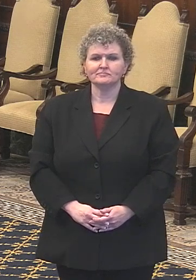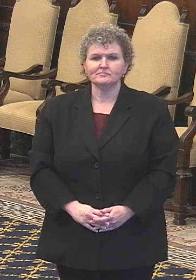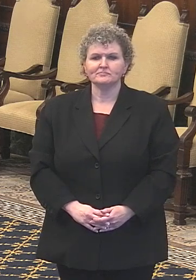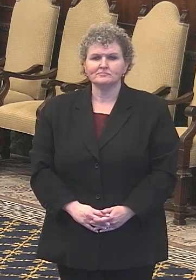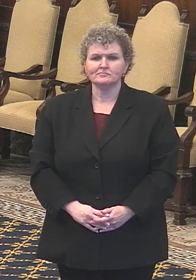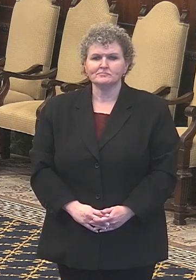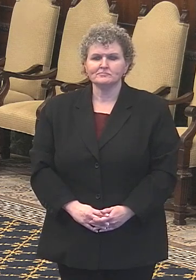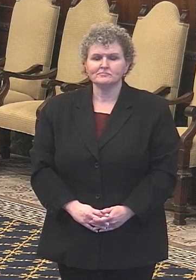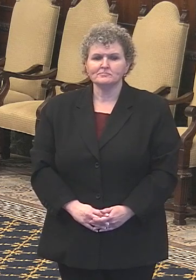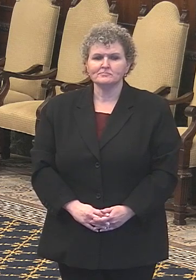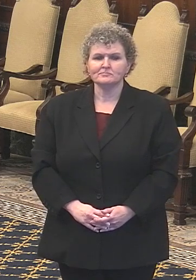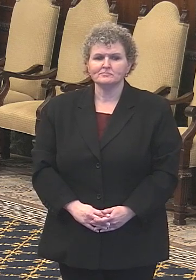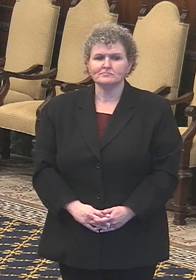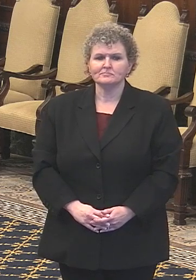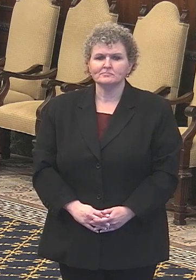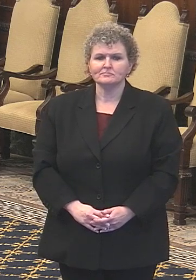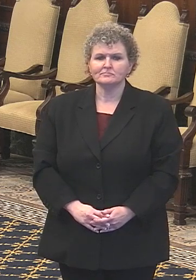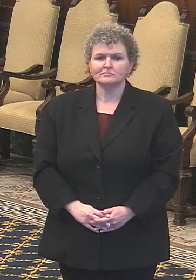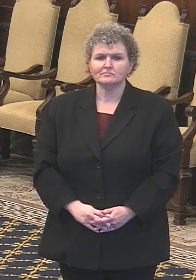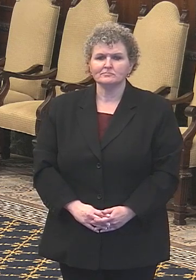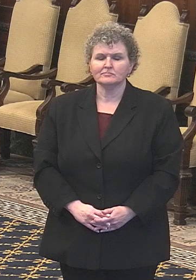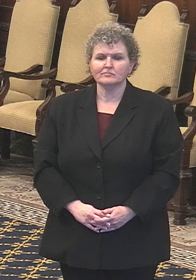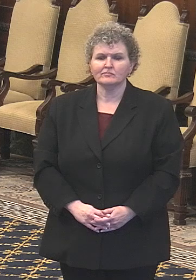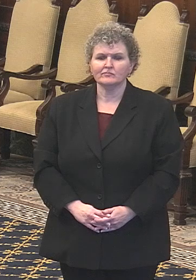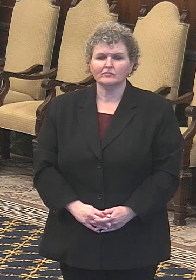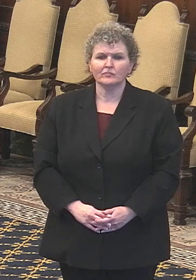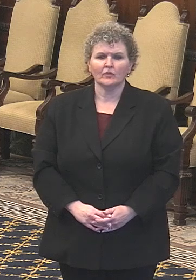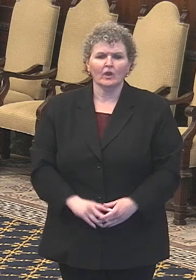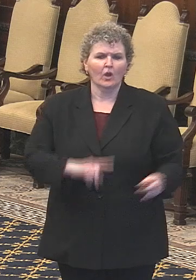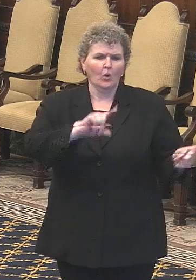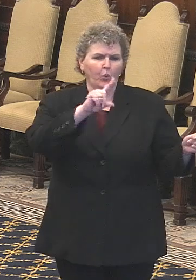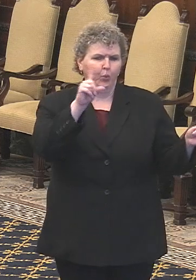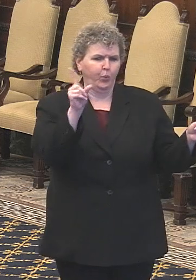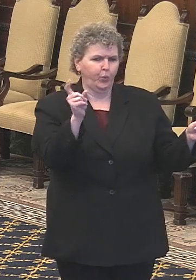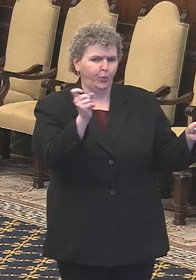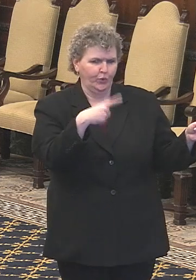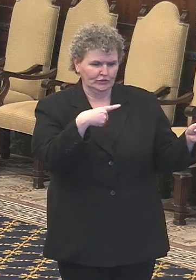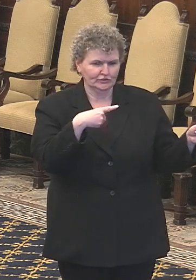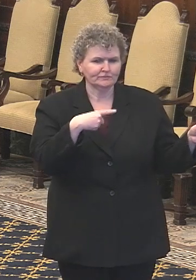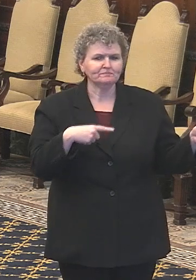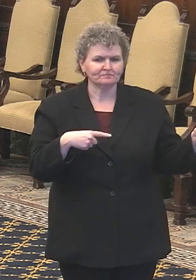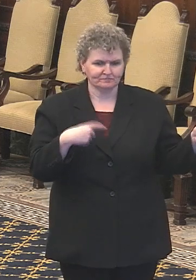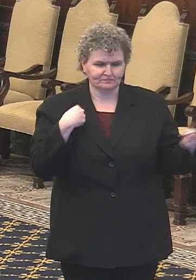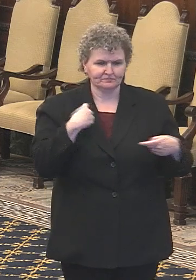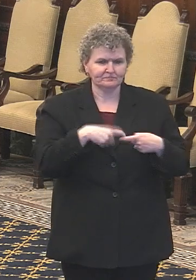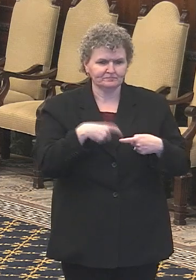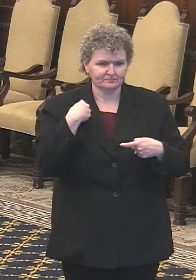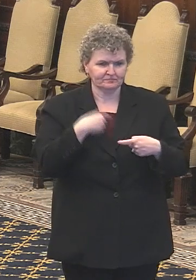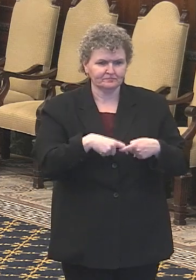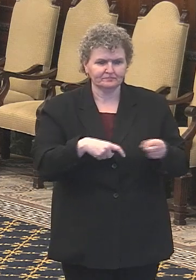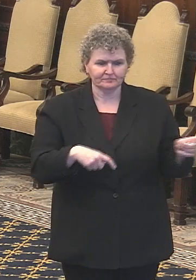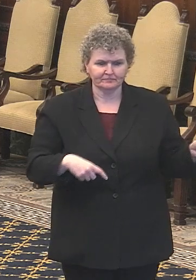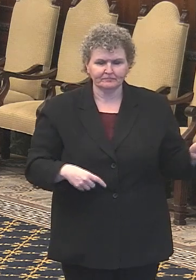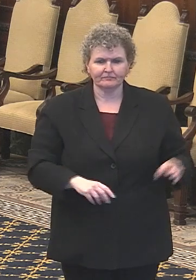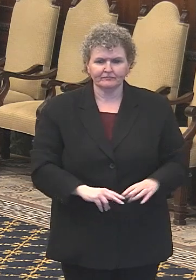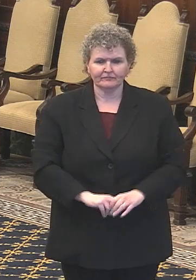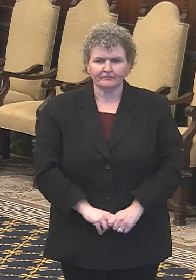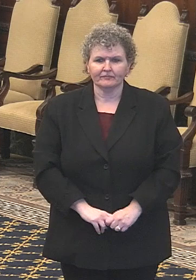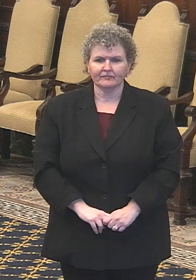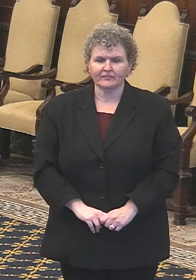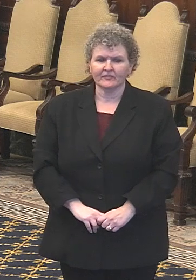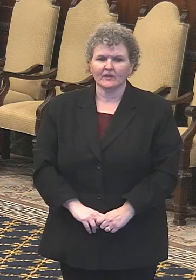bit and to make sure that we look out for everyone else who lives in the city. In addition to our citizens, our first responders, our